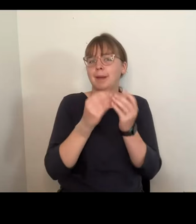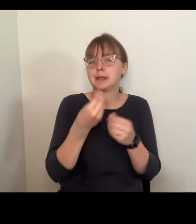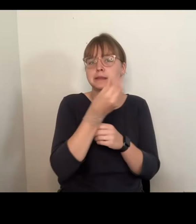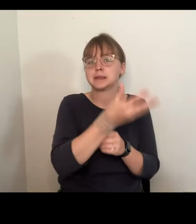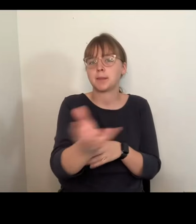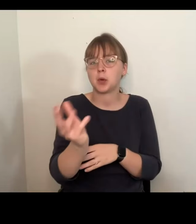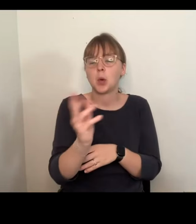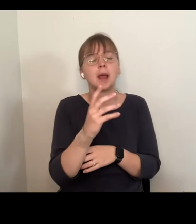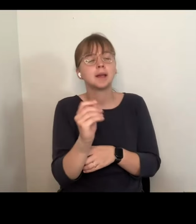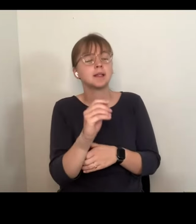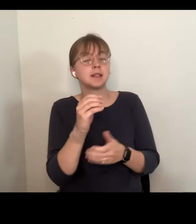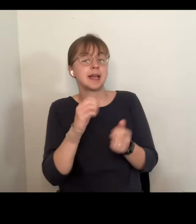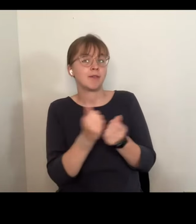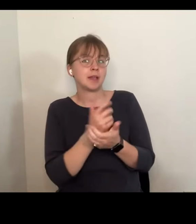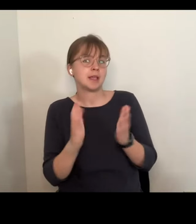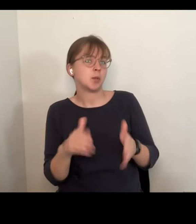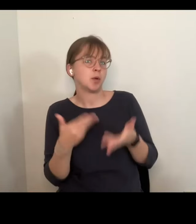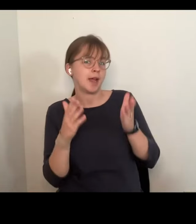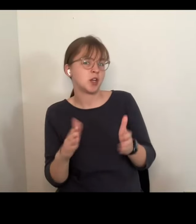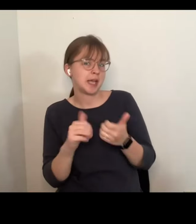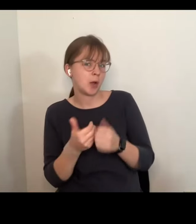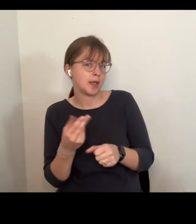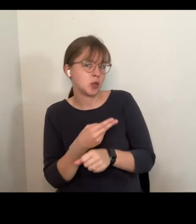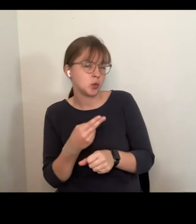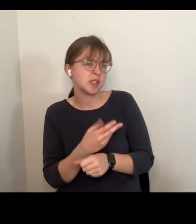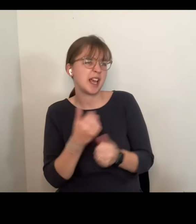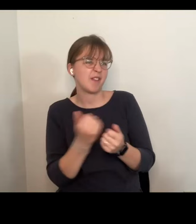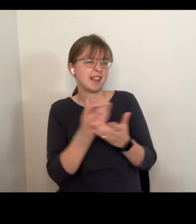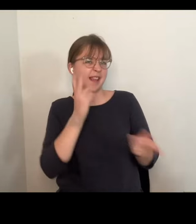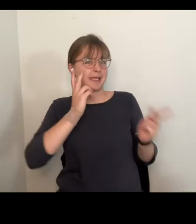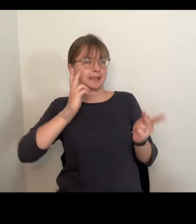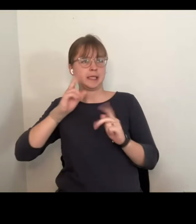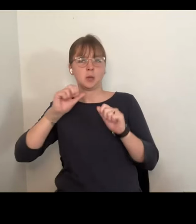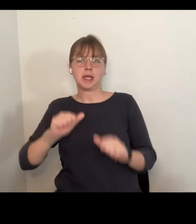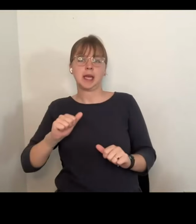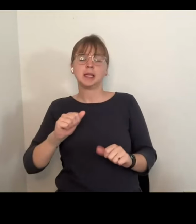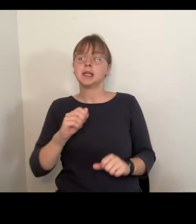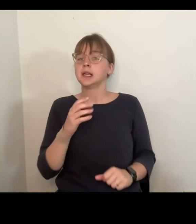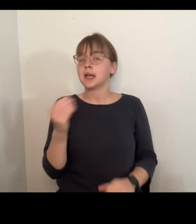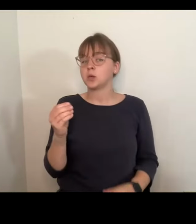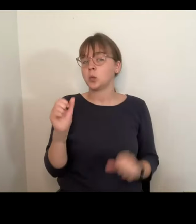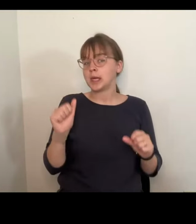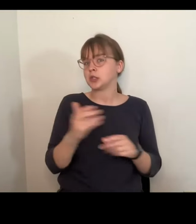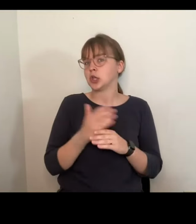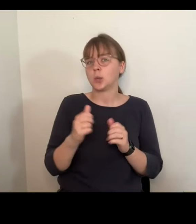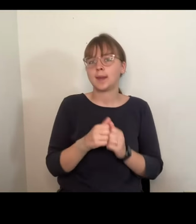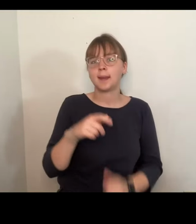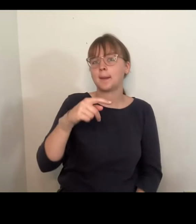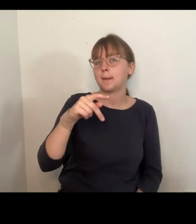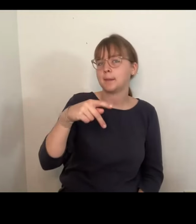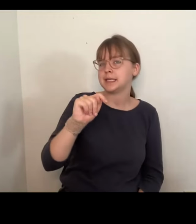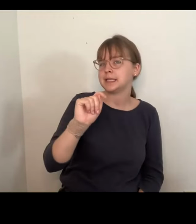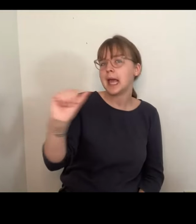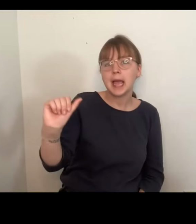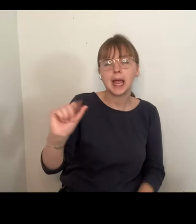our providers touch and come encounter with. PTA, so